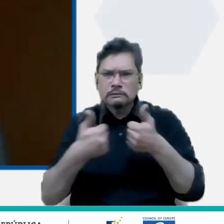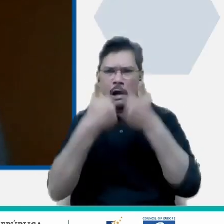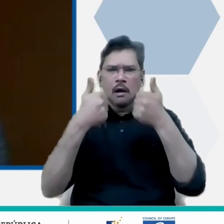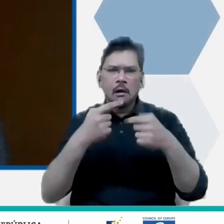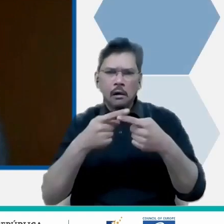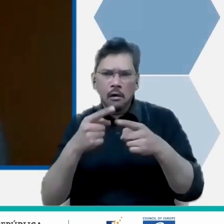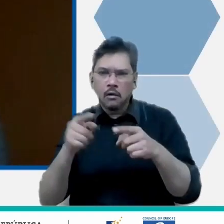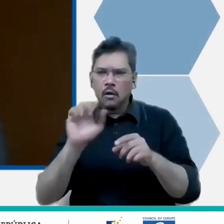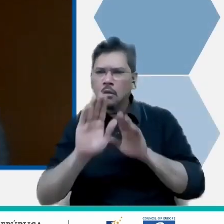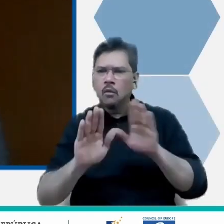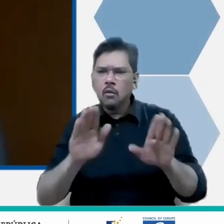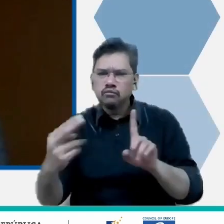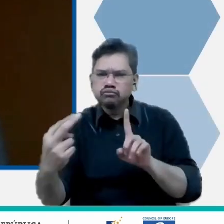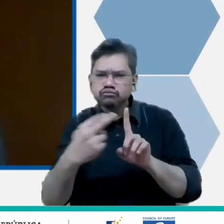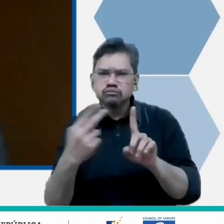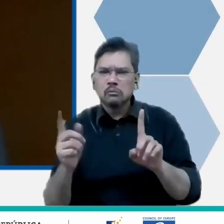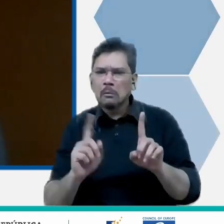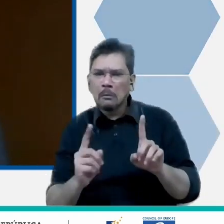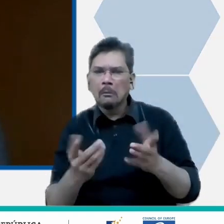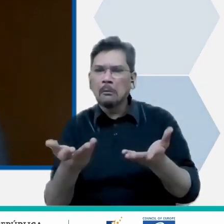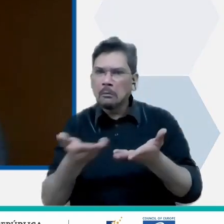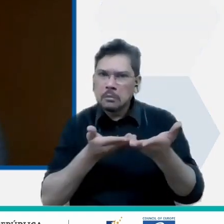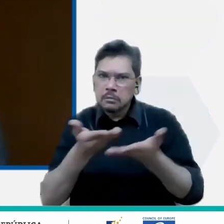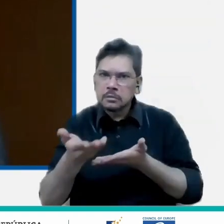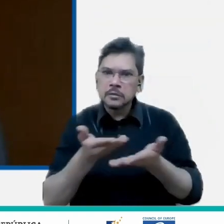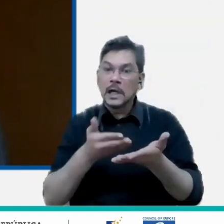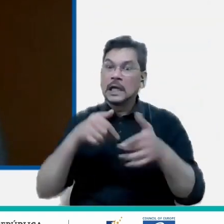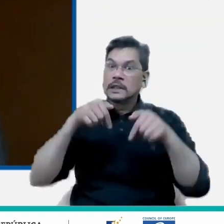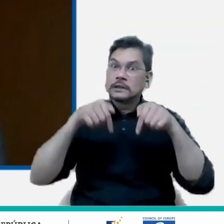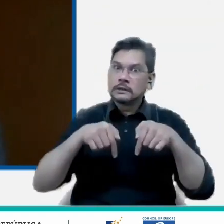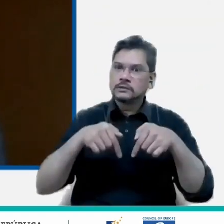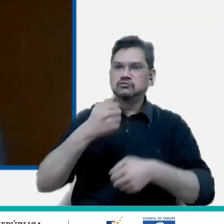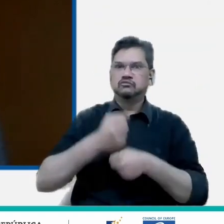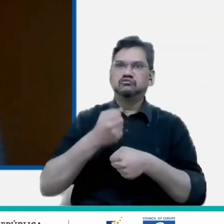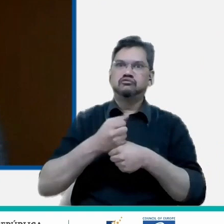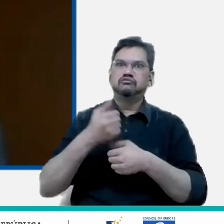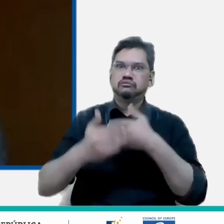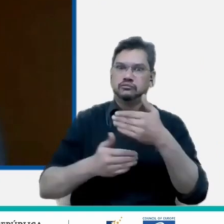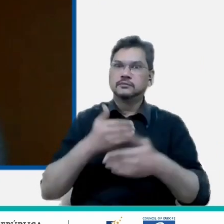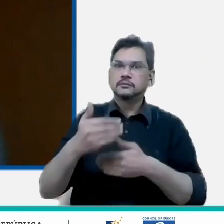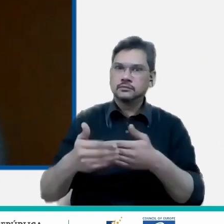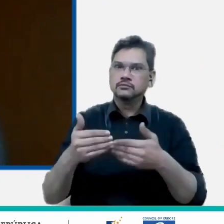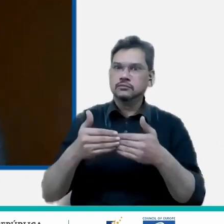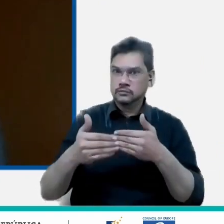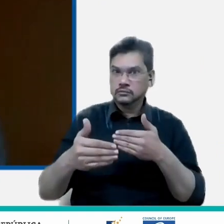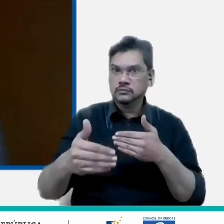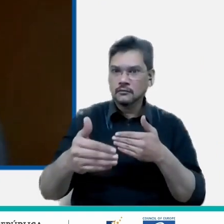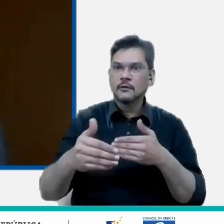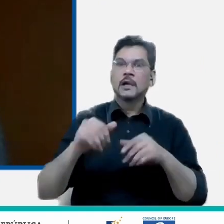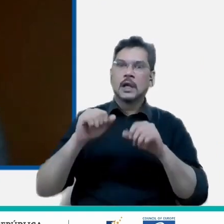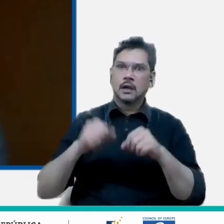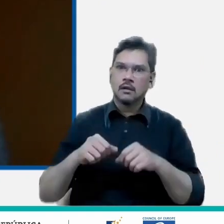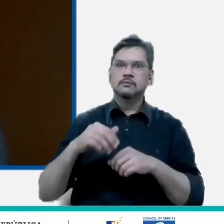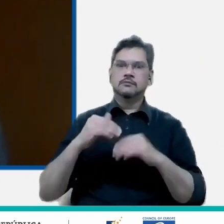is one area where we as regional entities can be more proactive, complementing all the national efforts by presenting them